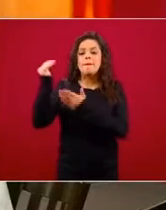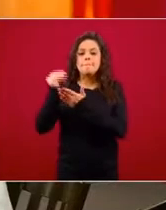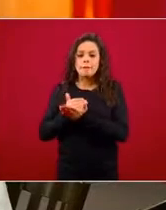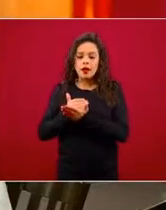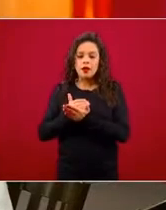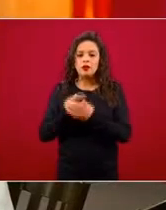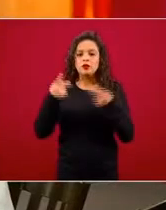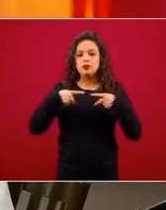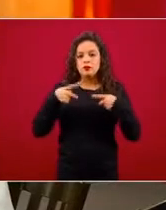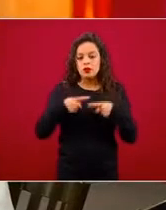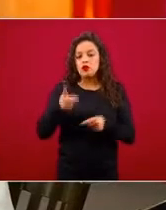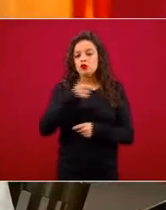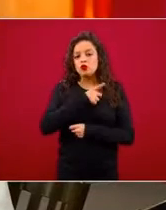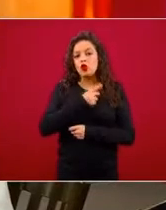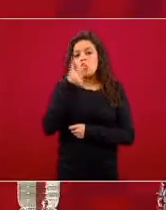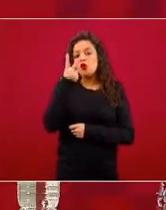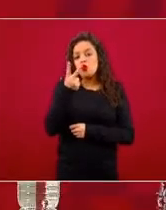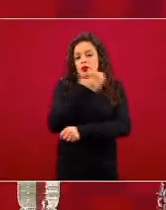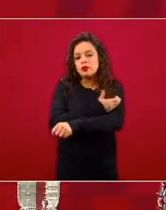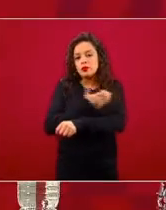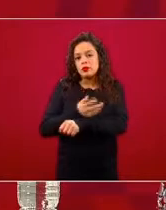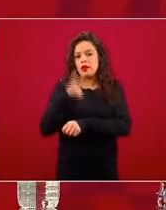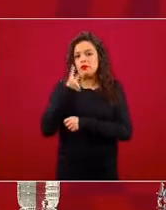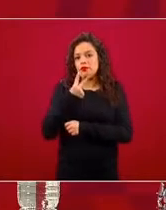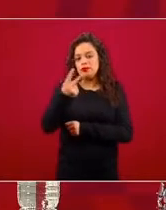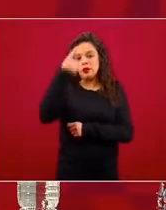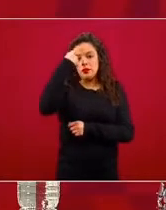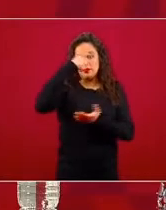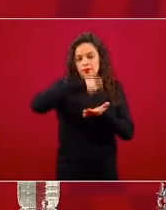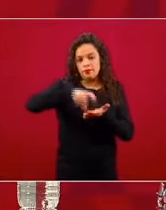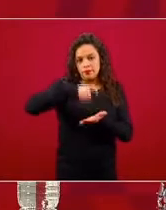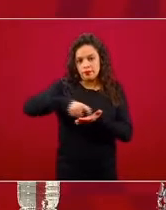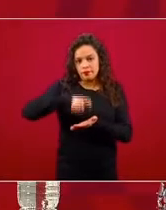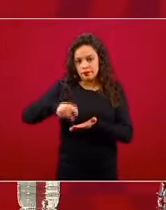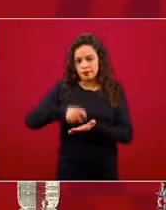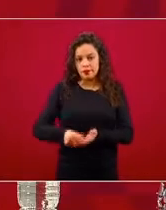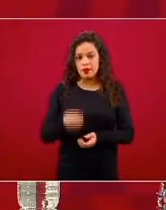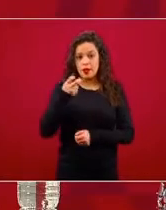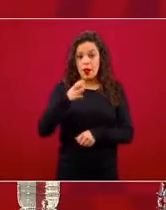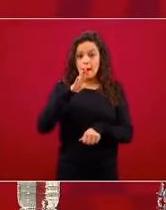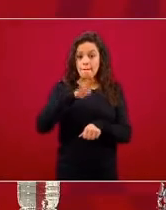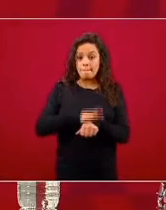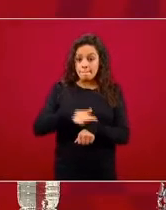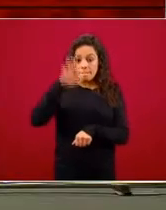just going in smaller numbers. We are increasing security